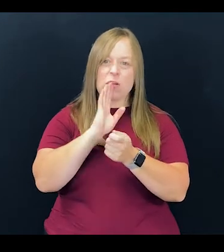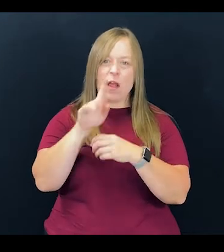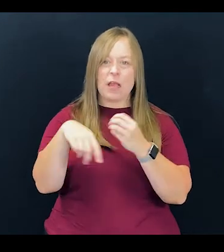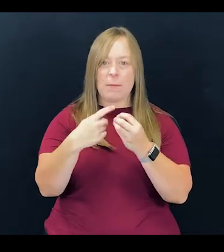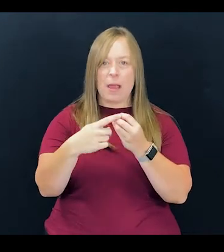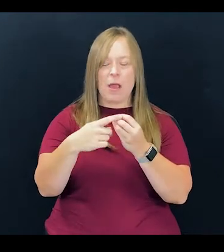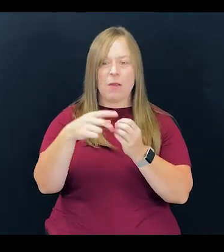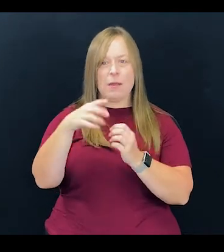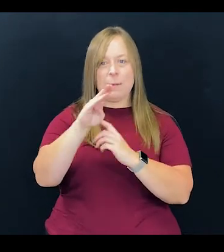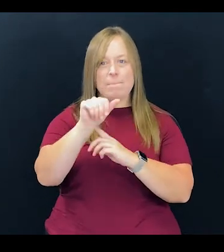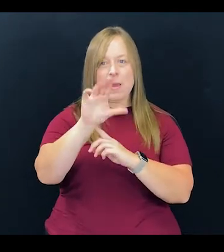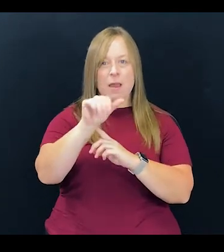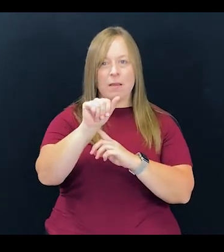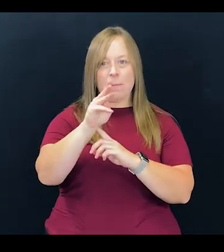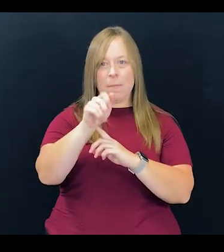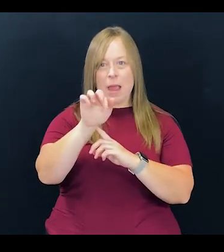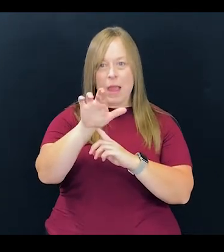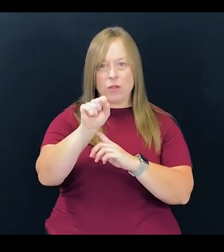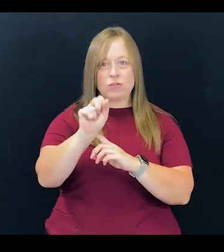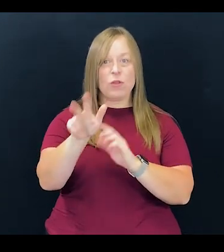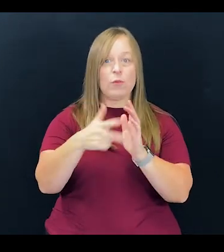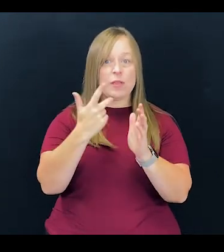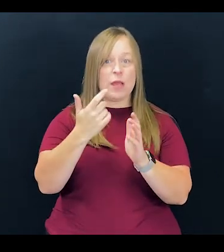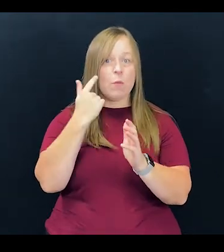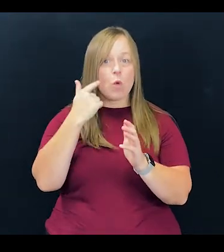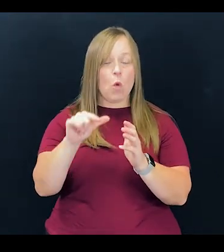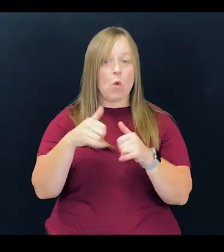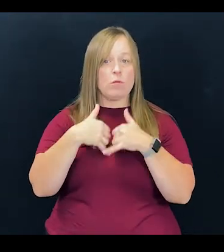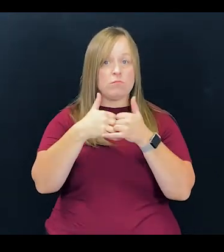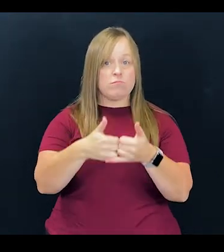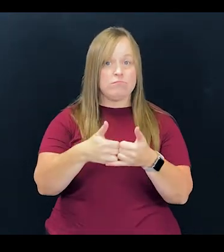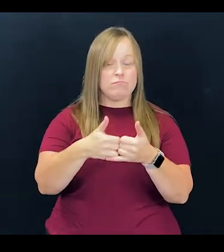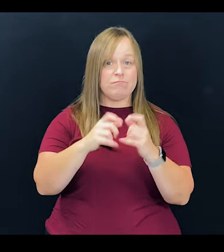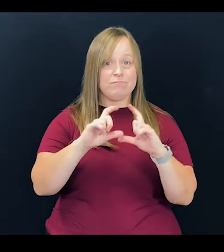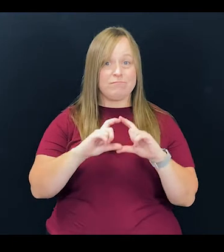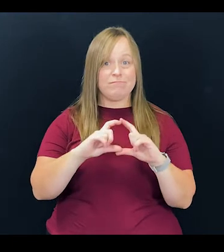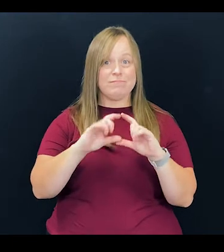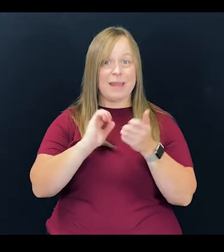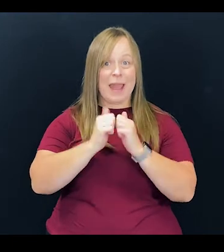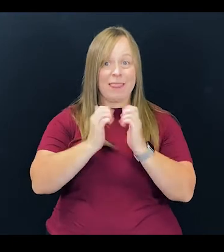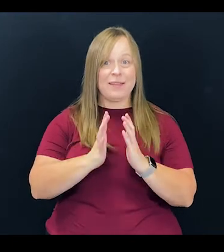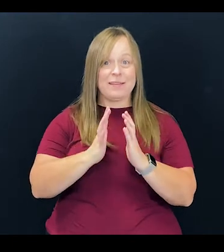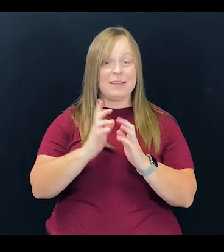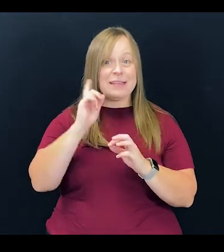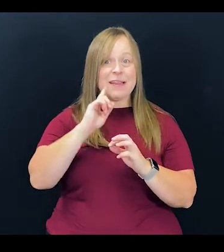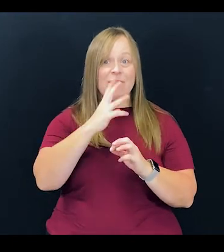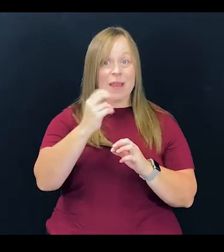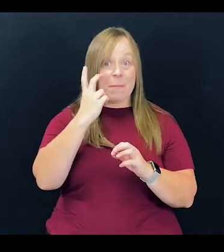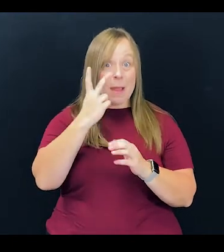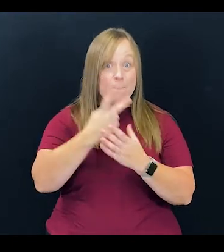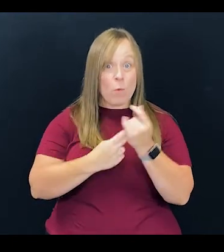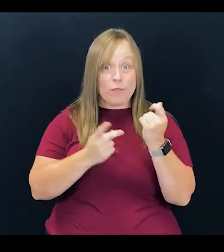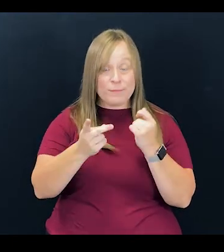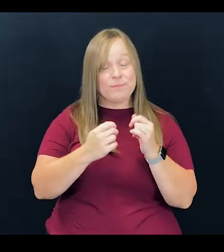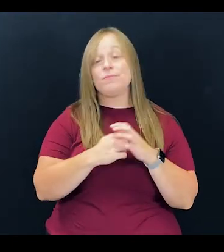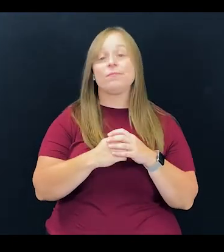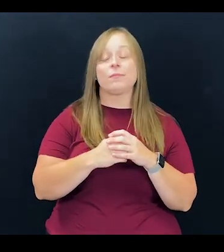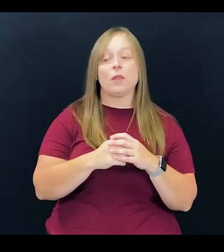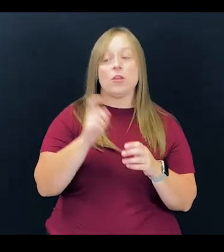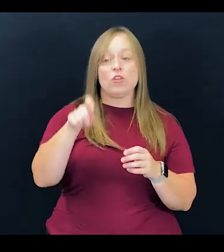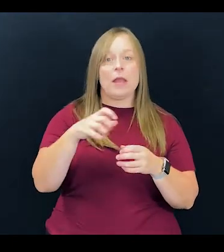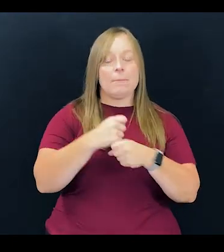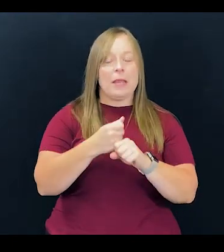And specifically, we're talking about Becca Meyers. Becca's a three-time gold medal athlete, and she is both deaf and